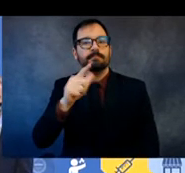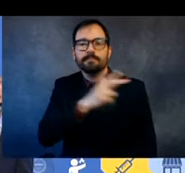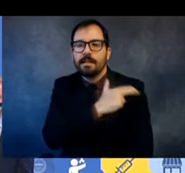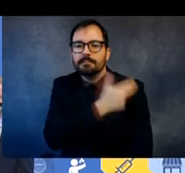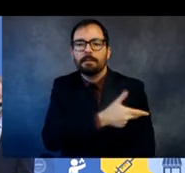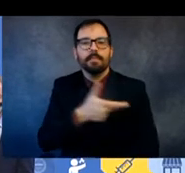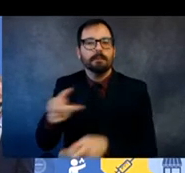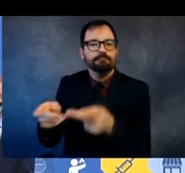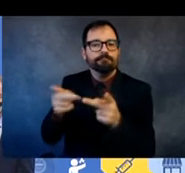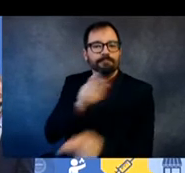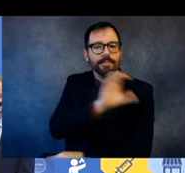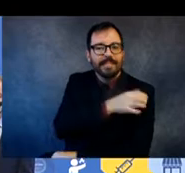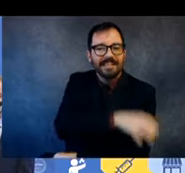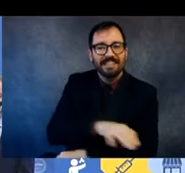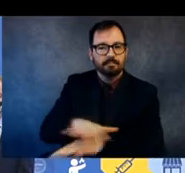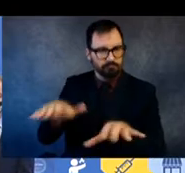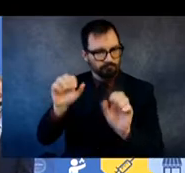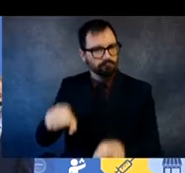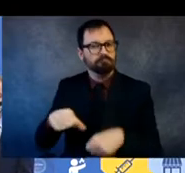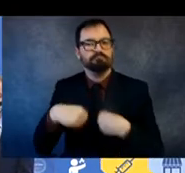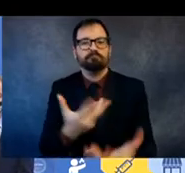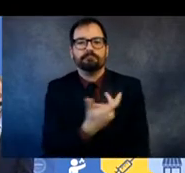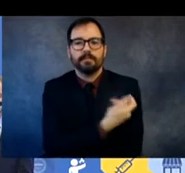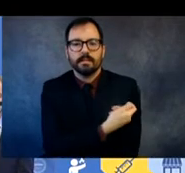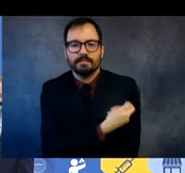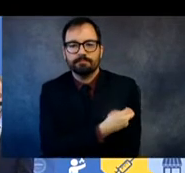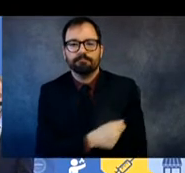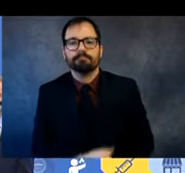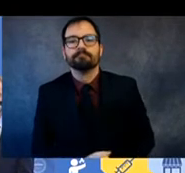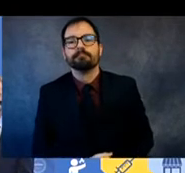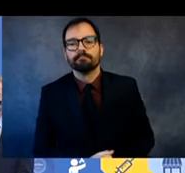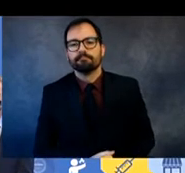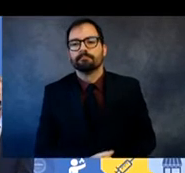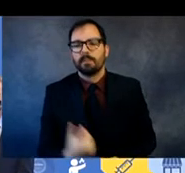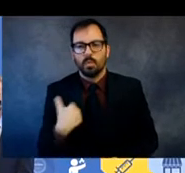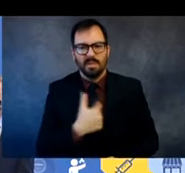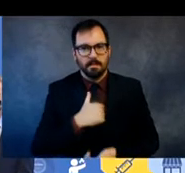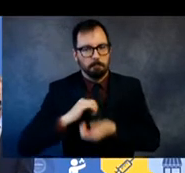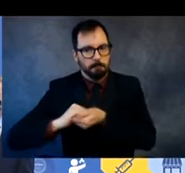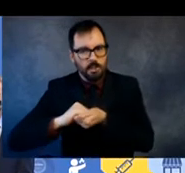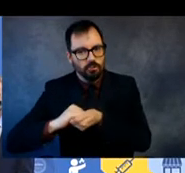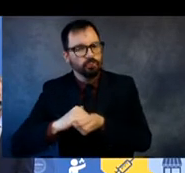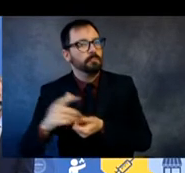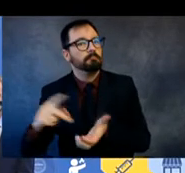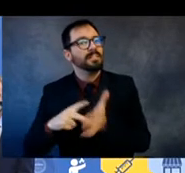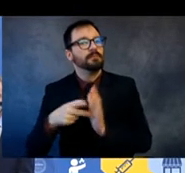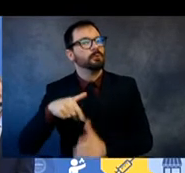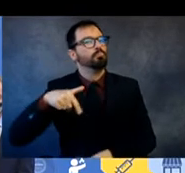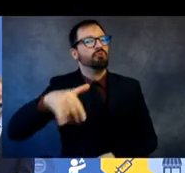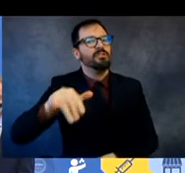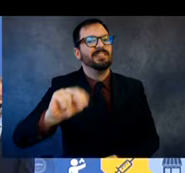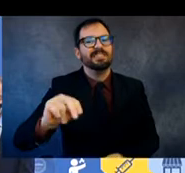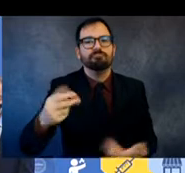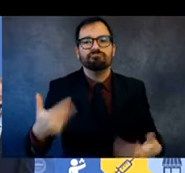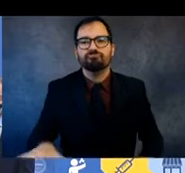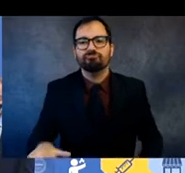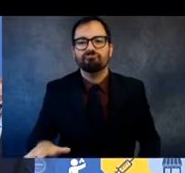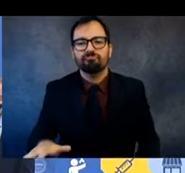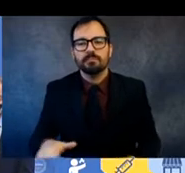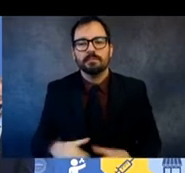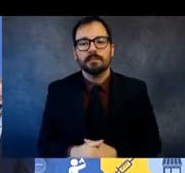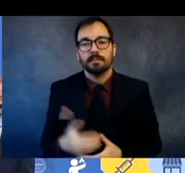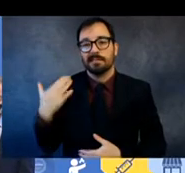to partner with the VA on walk-in vaccine clinics. We had one of this past Saturday at the VFW Post 1018 in